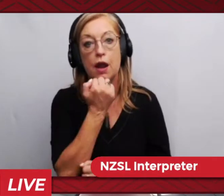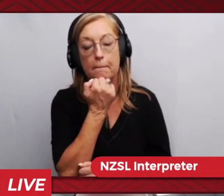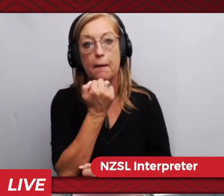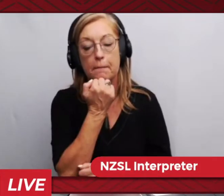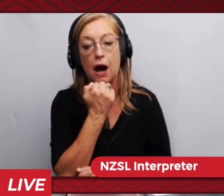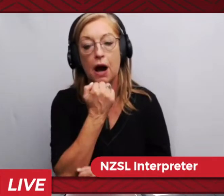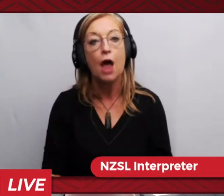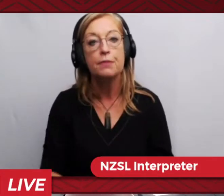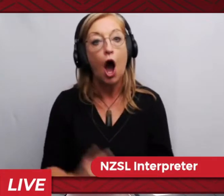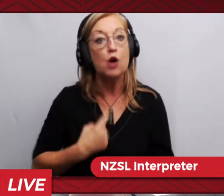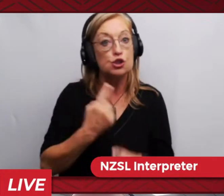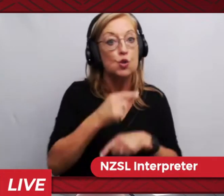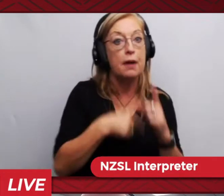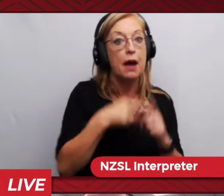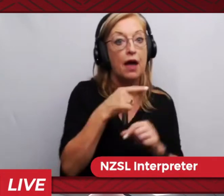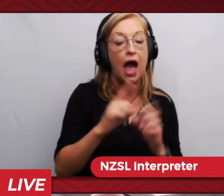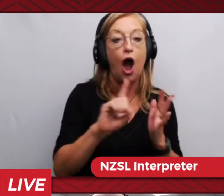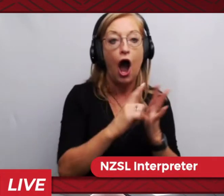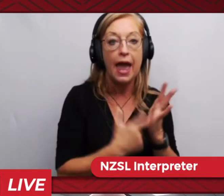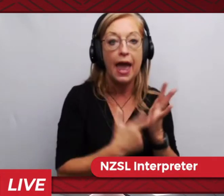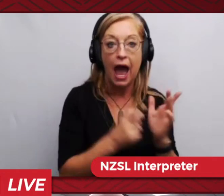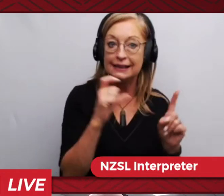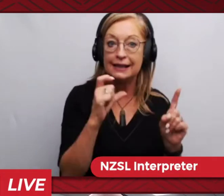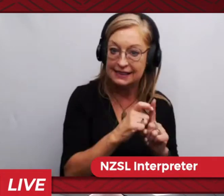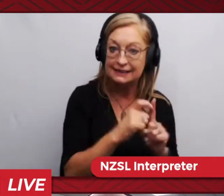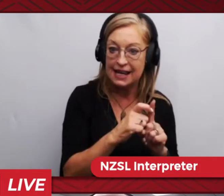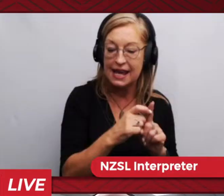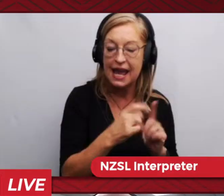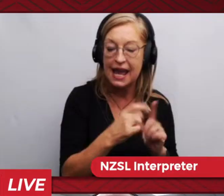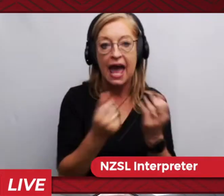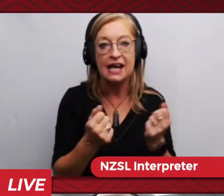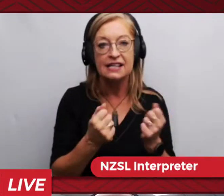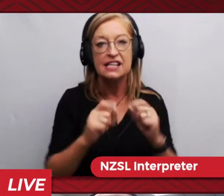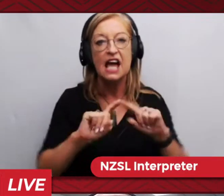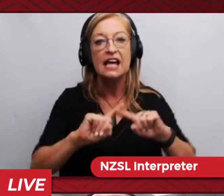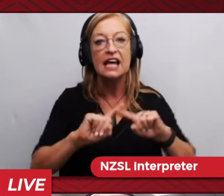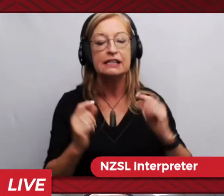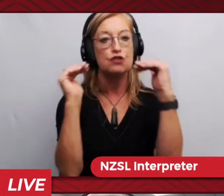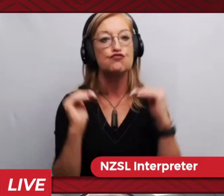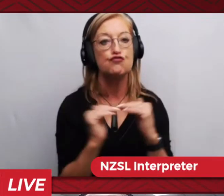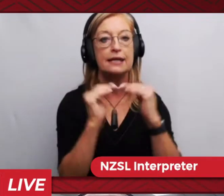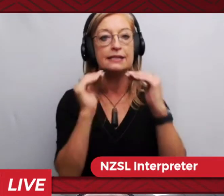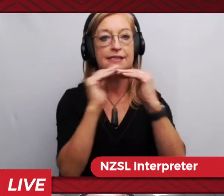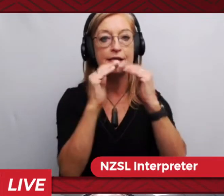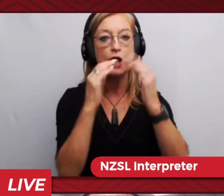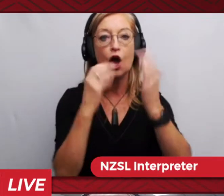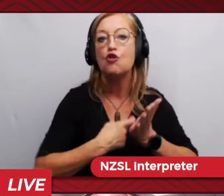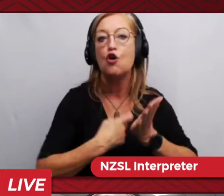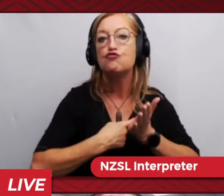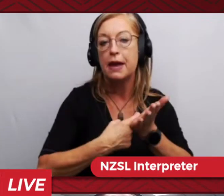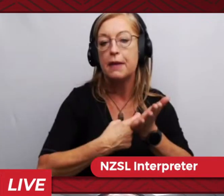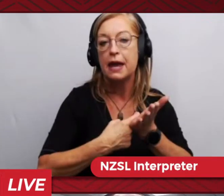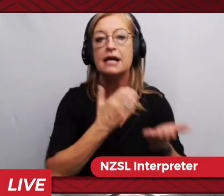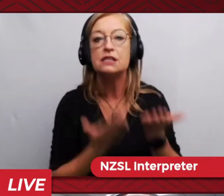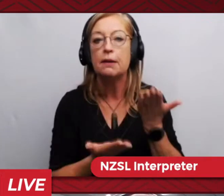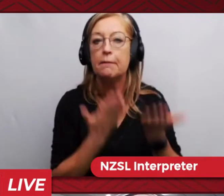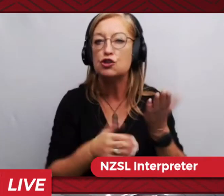that. The IRD has many different rates that they recommend based on what type of vehicle someone